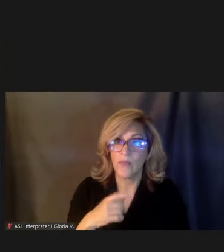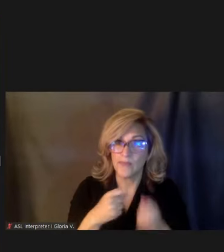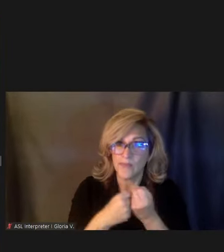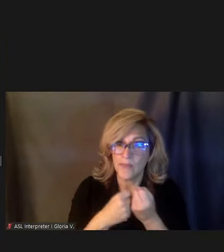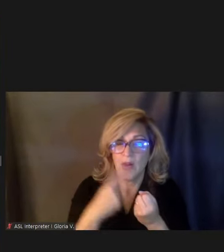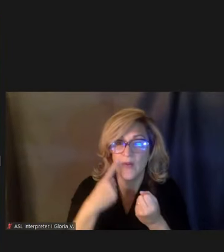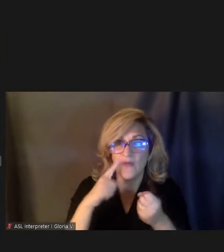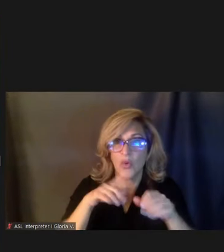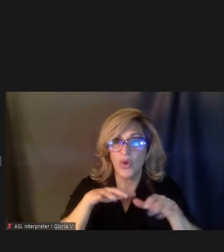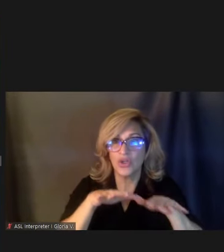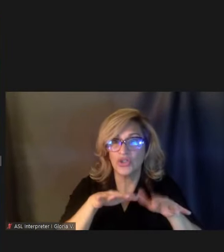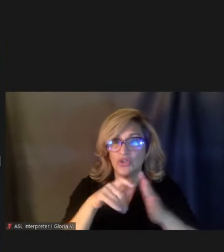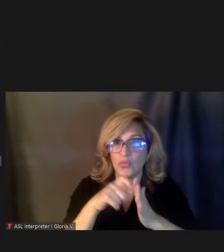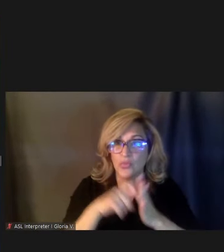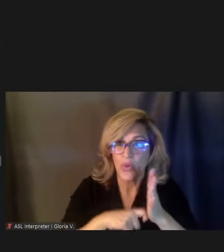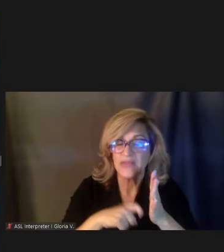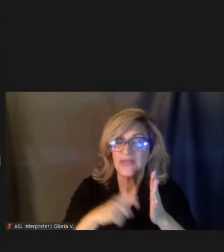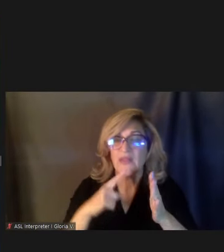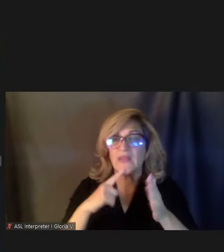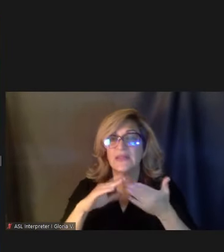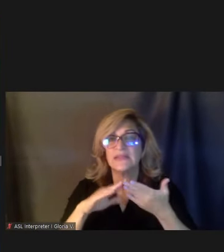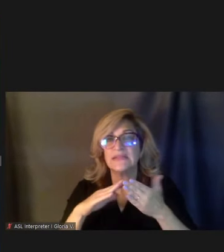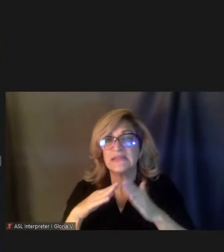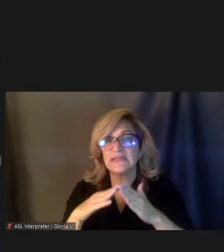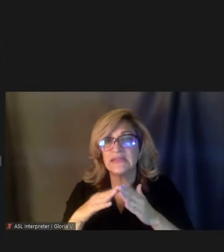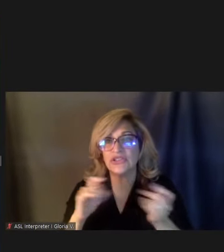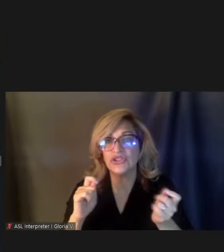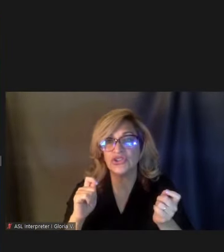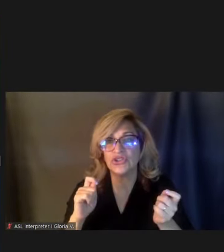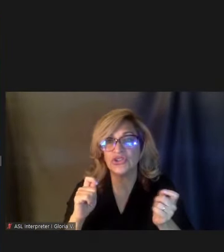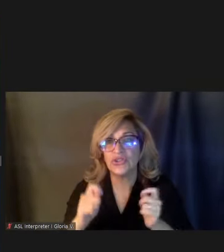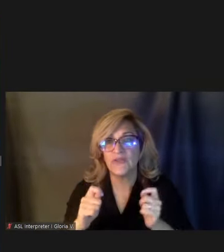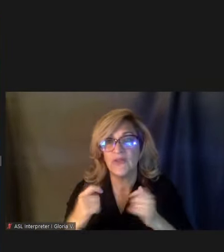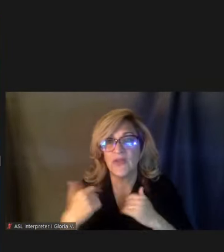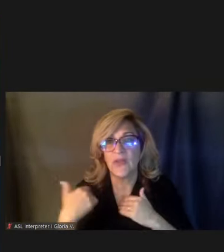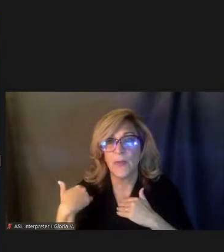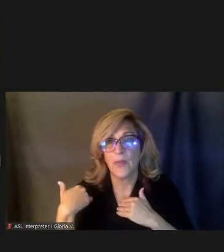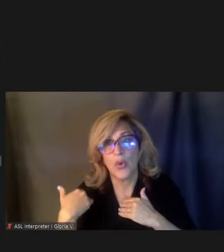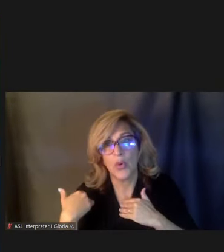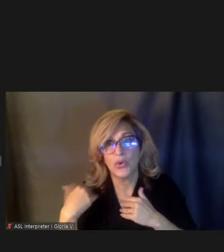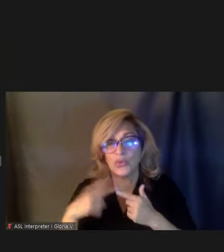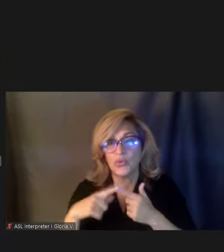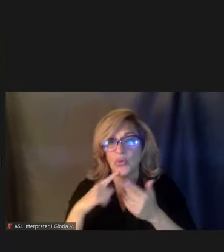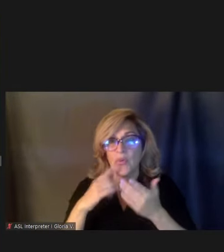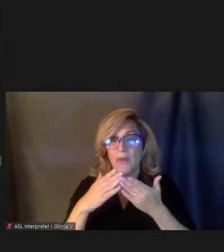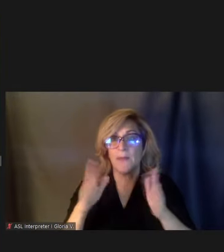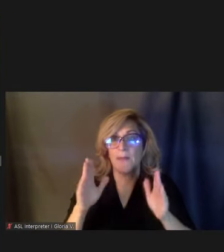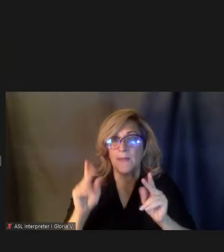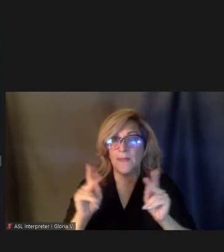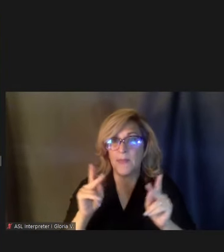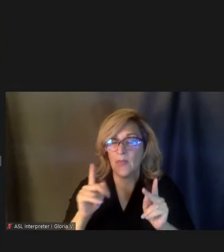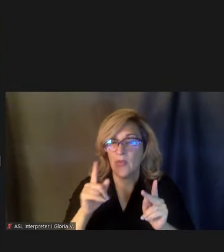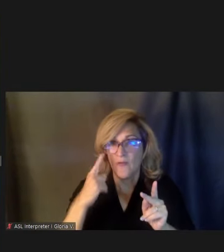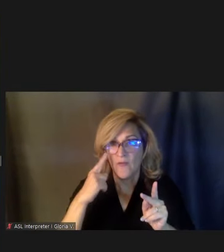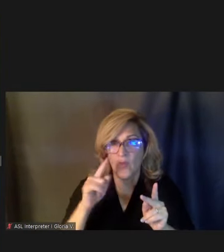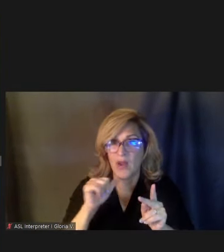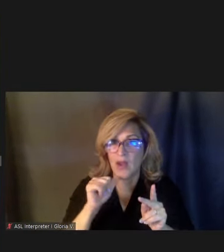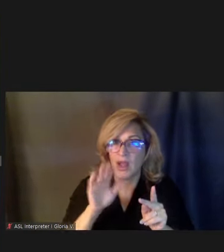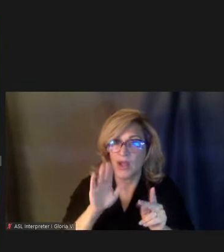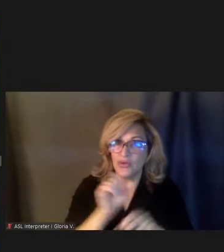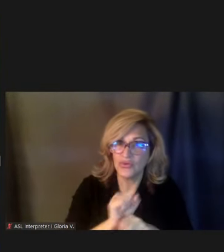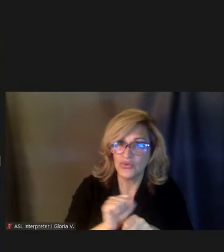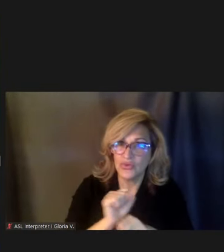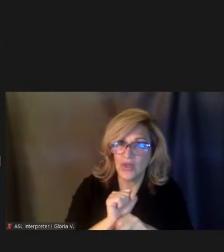pricing. The city is shifting the burden to the public for not doing its job. The city has